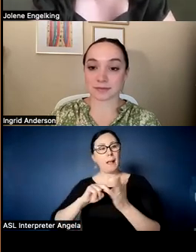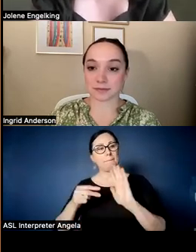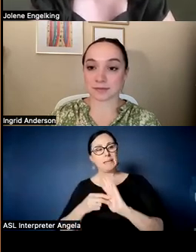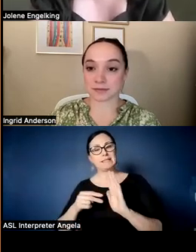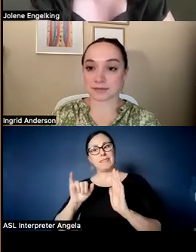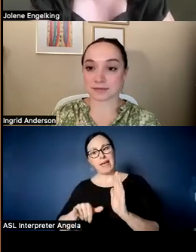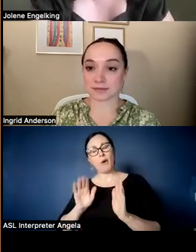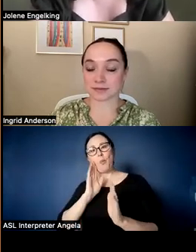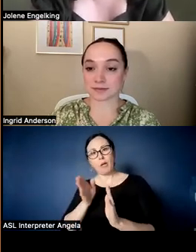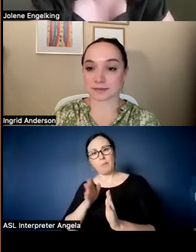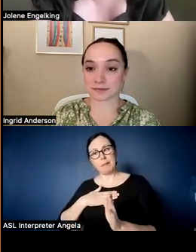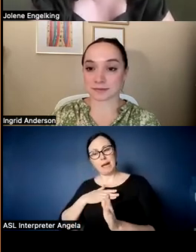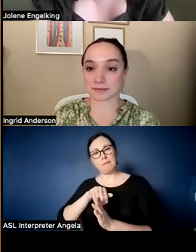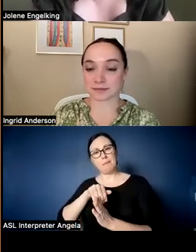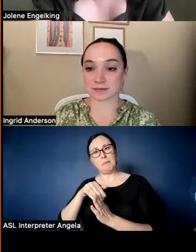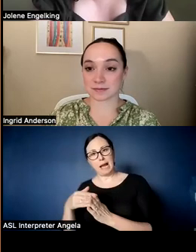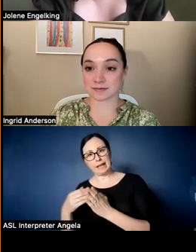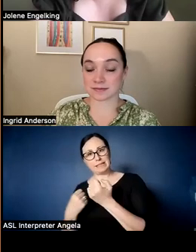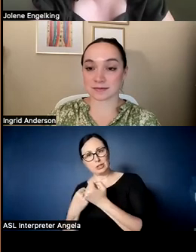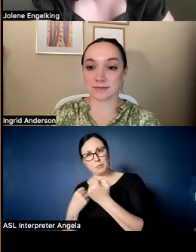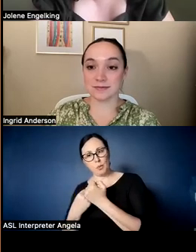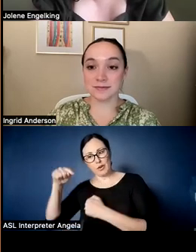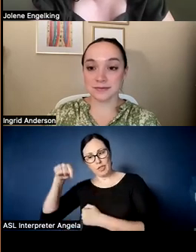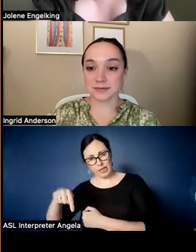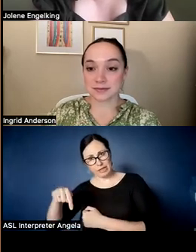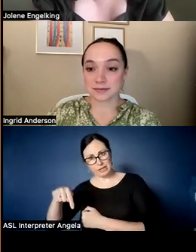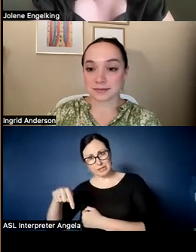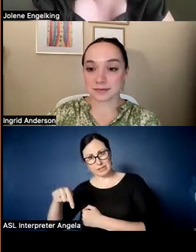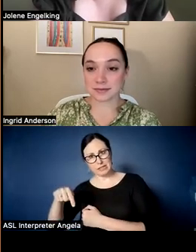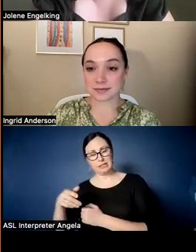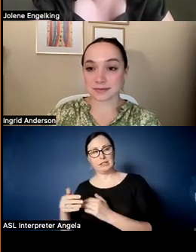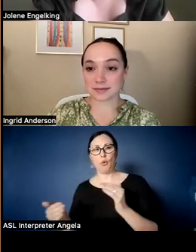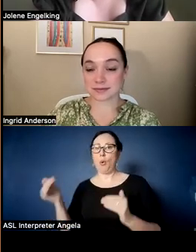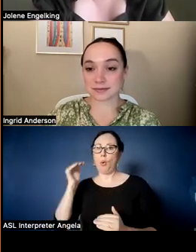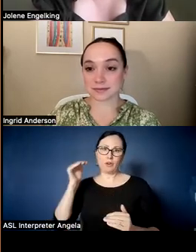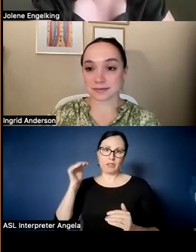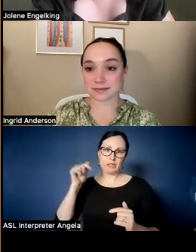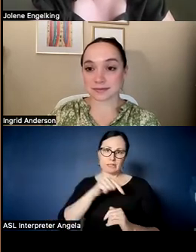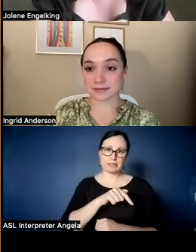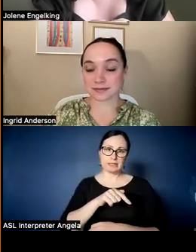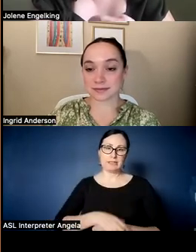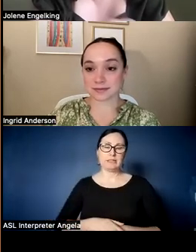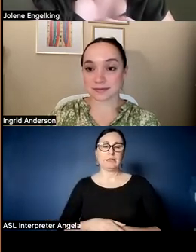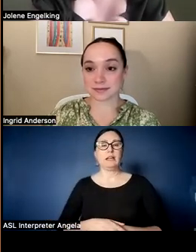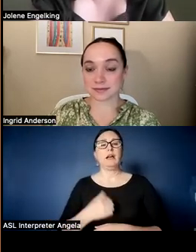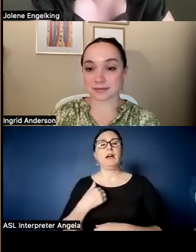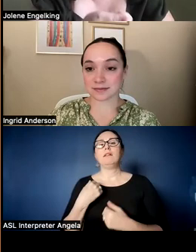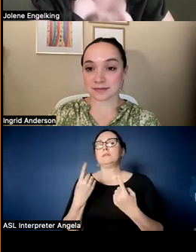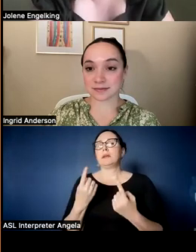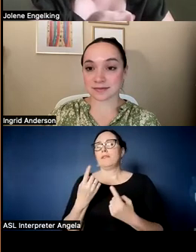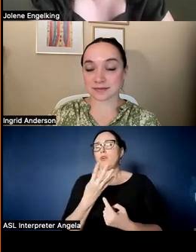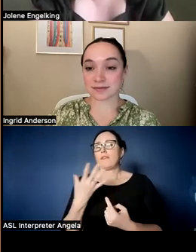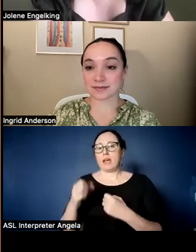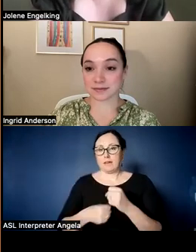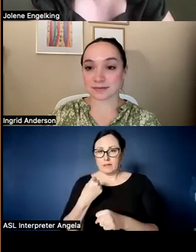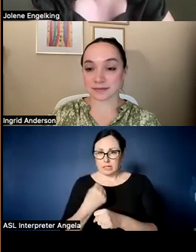thing I didn't say is that, you know, I spent what, 4 or 5 years participating on and also